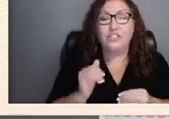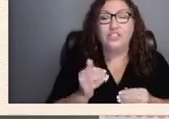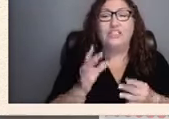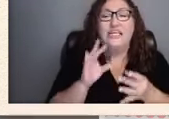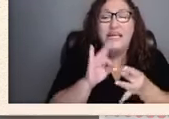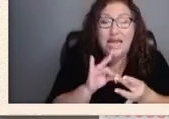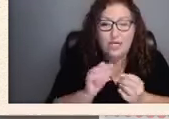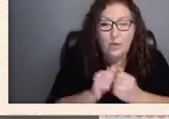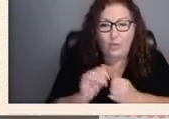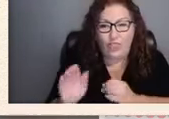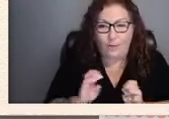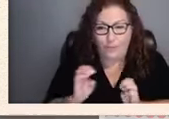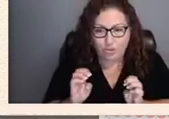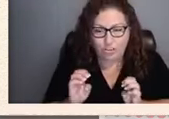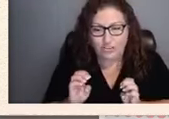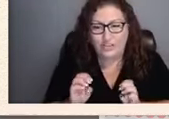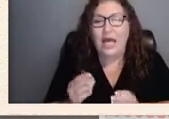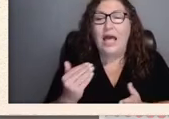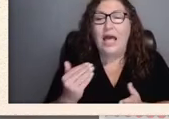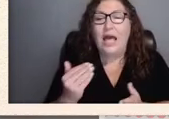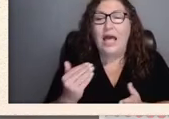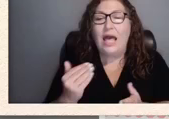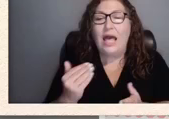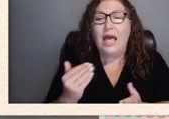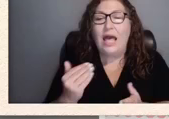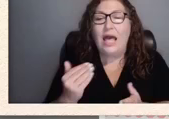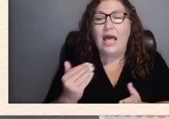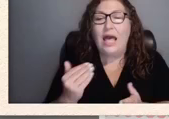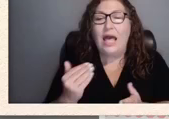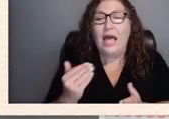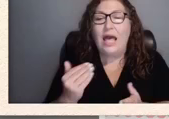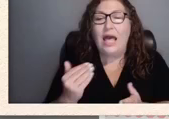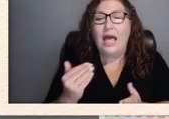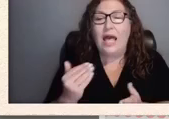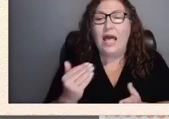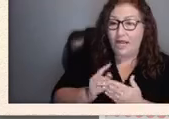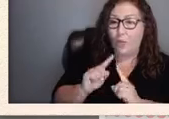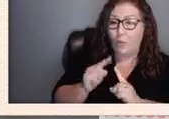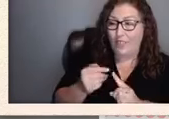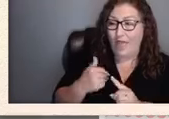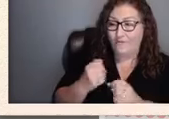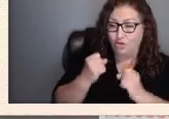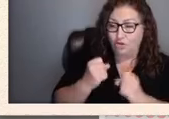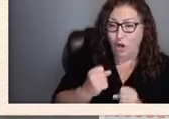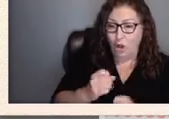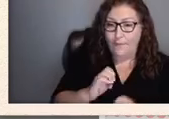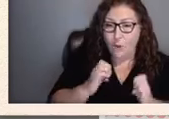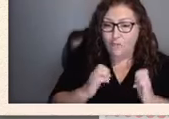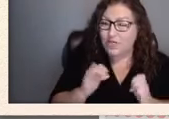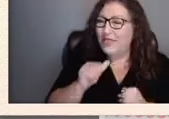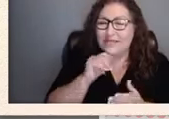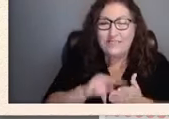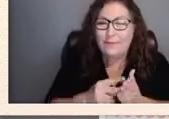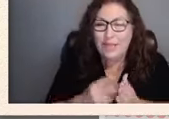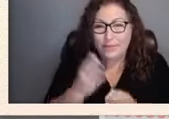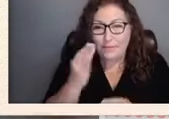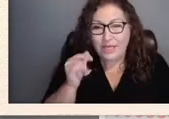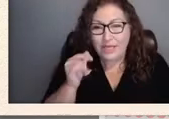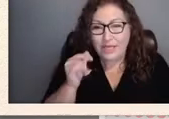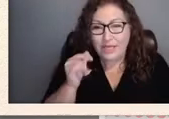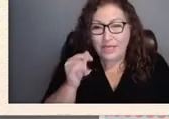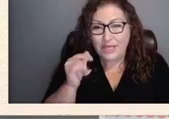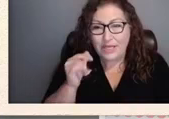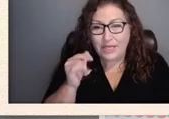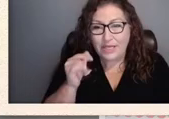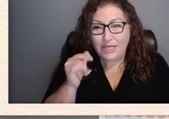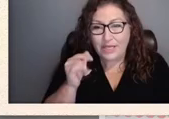Again, accepting and listening and validating when they have a strong emotion. Now, that doesn't mean that because they showed a strong emotion that